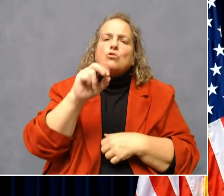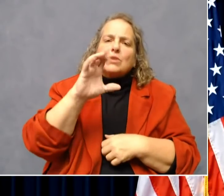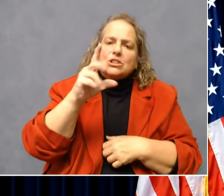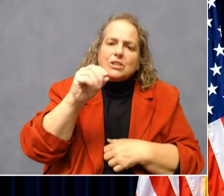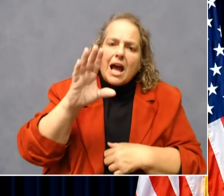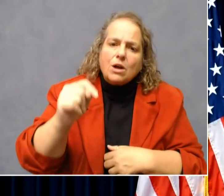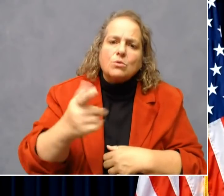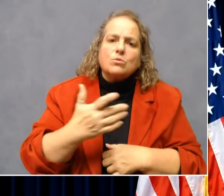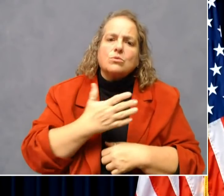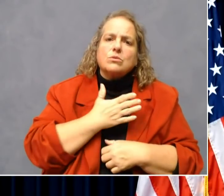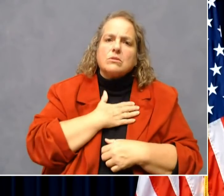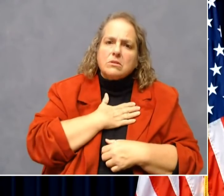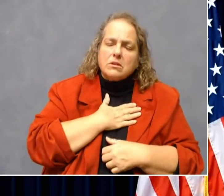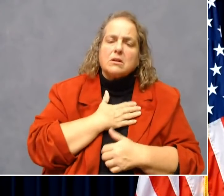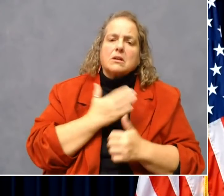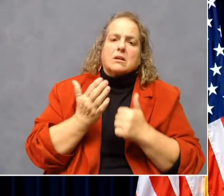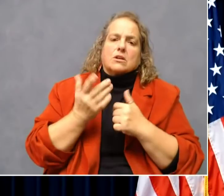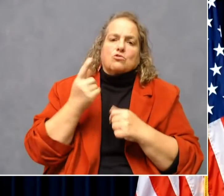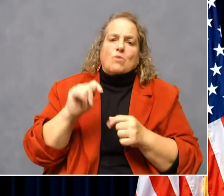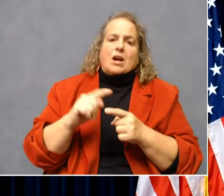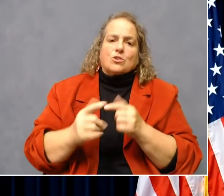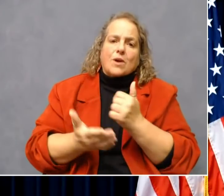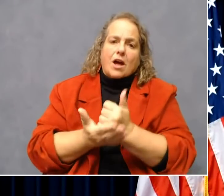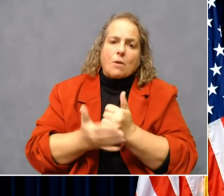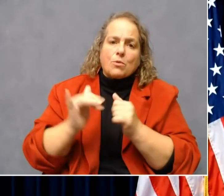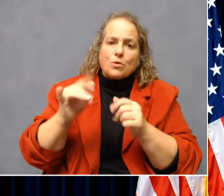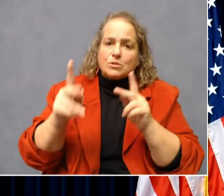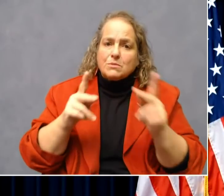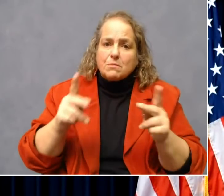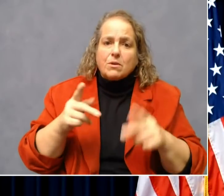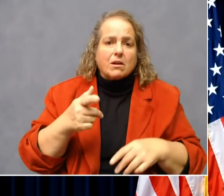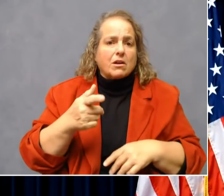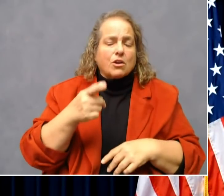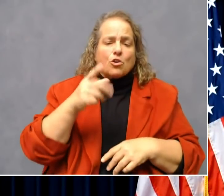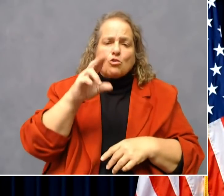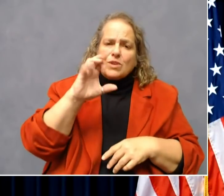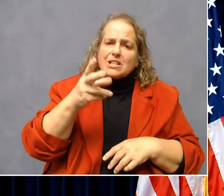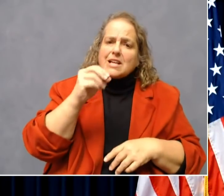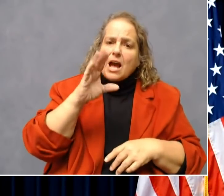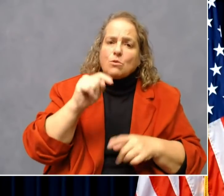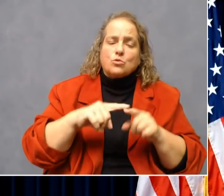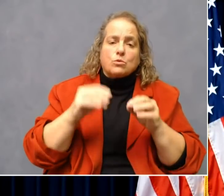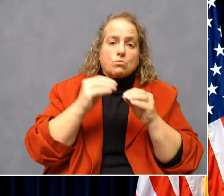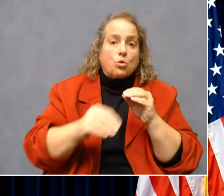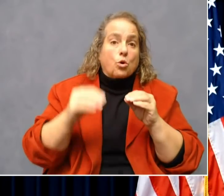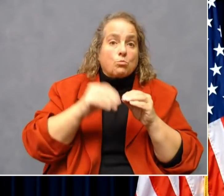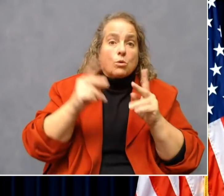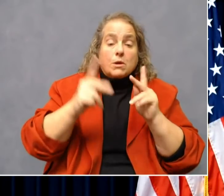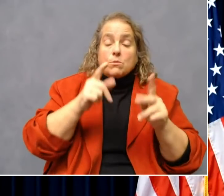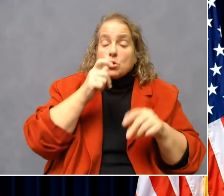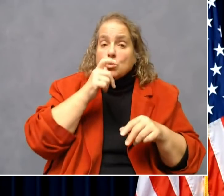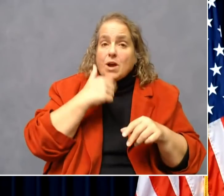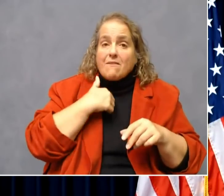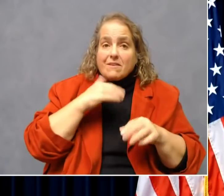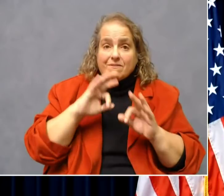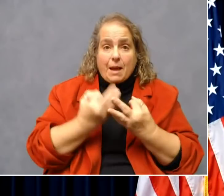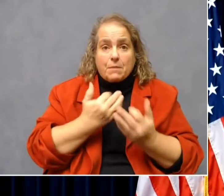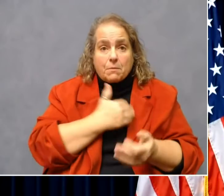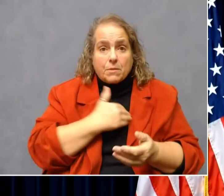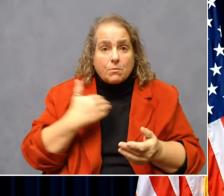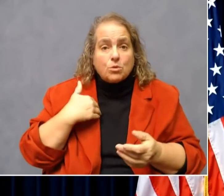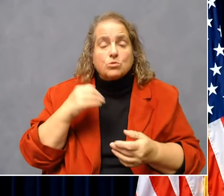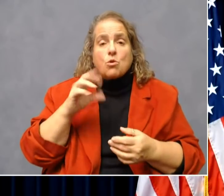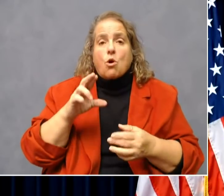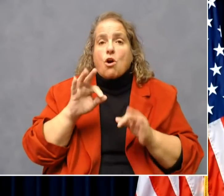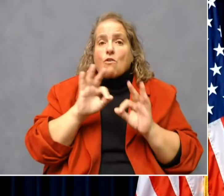that, and more individuals that are losing family members or friends. Provide